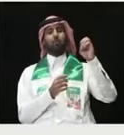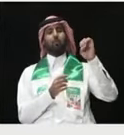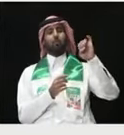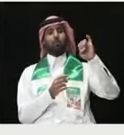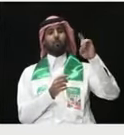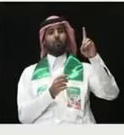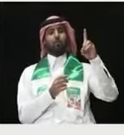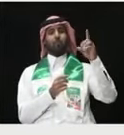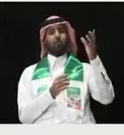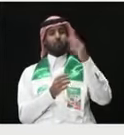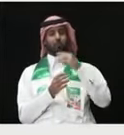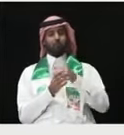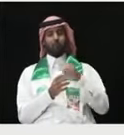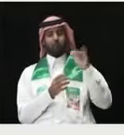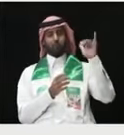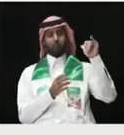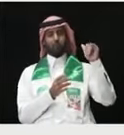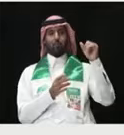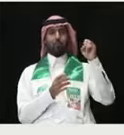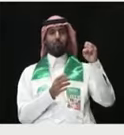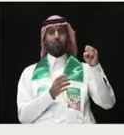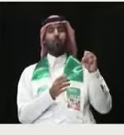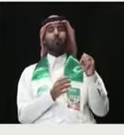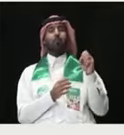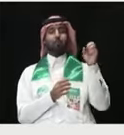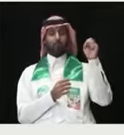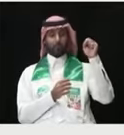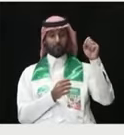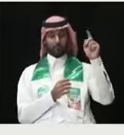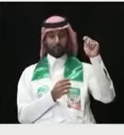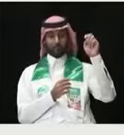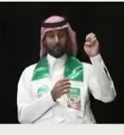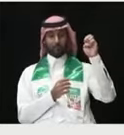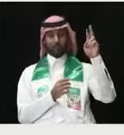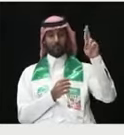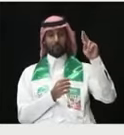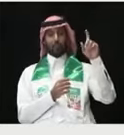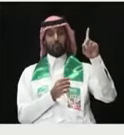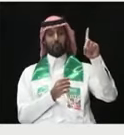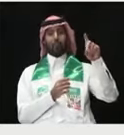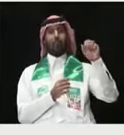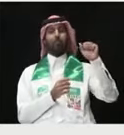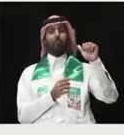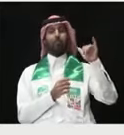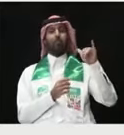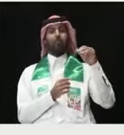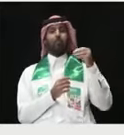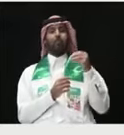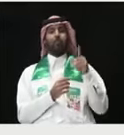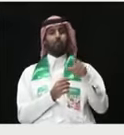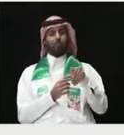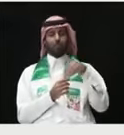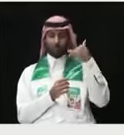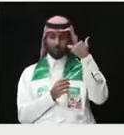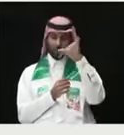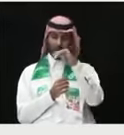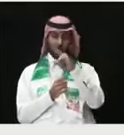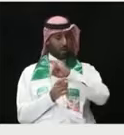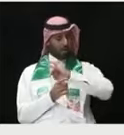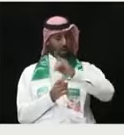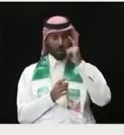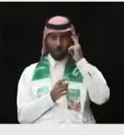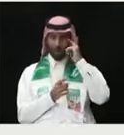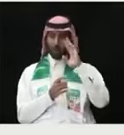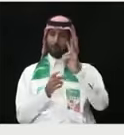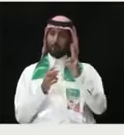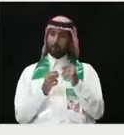This sentence is negative. He didn't go out. Okay? He went out